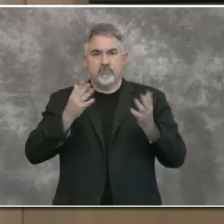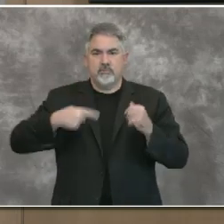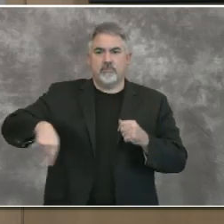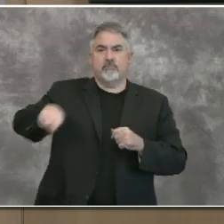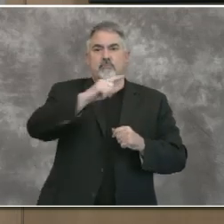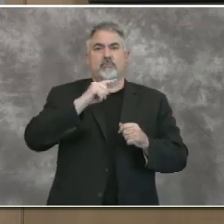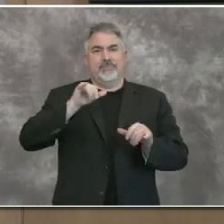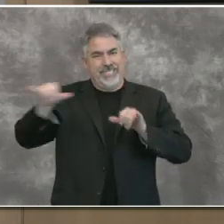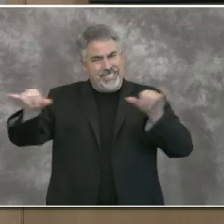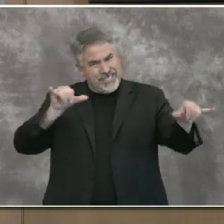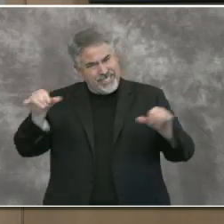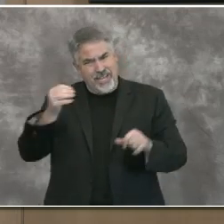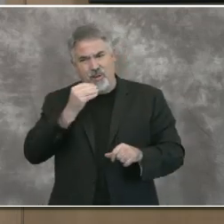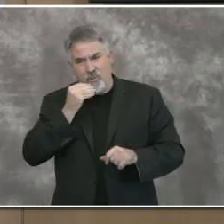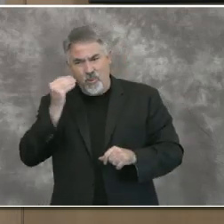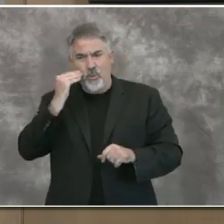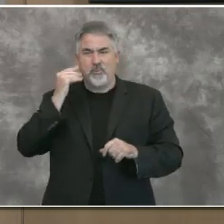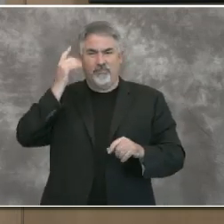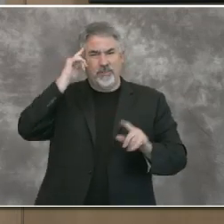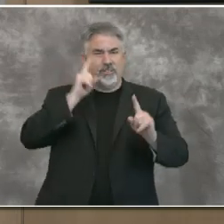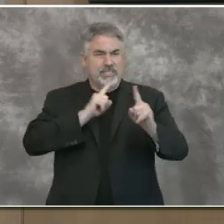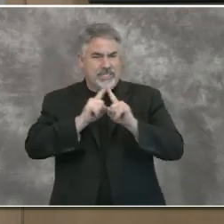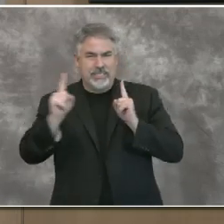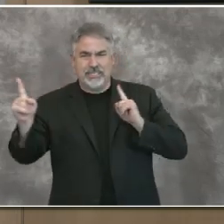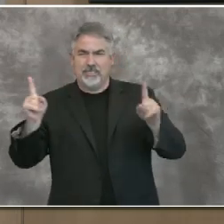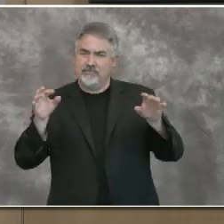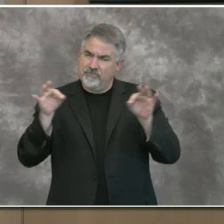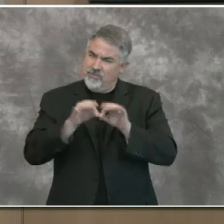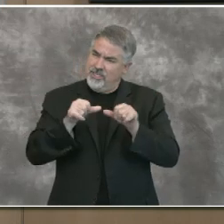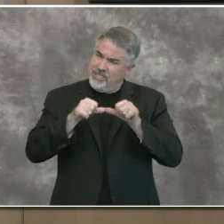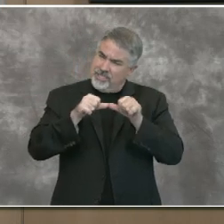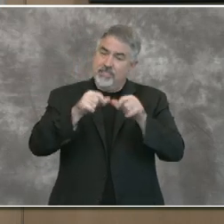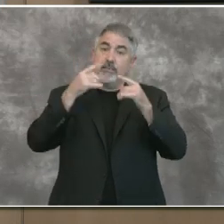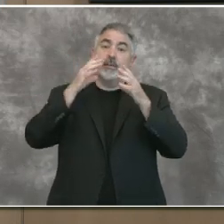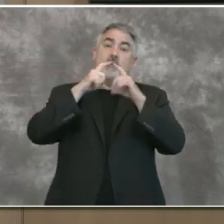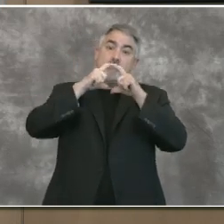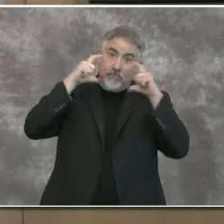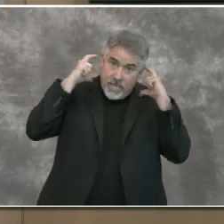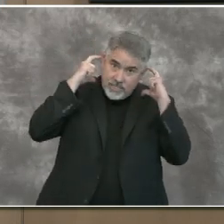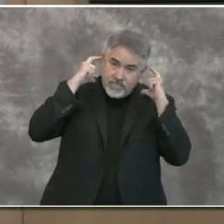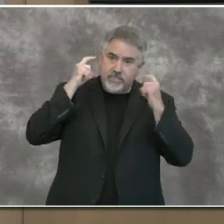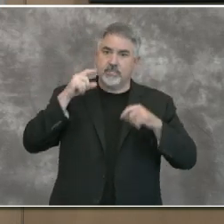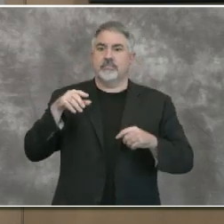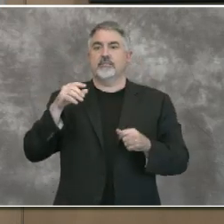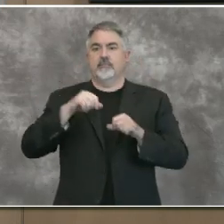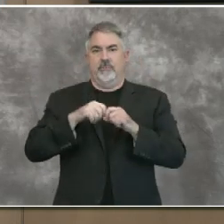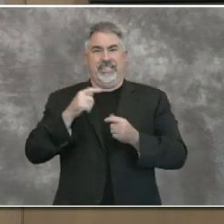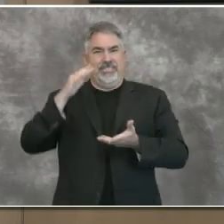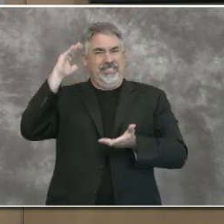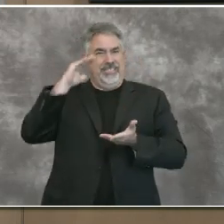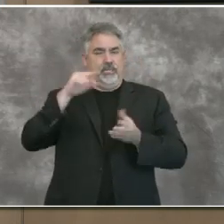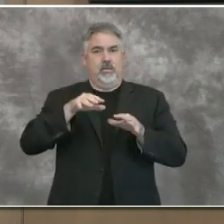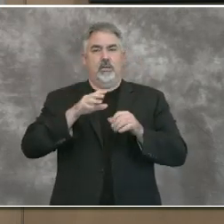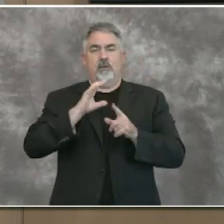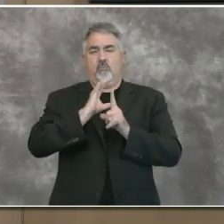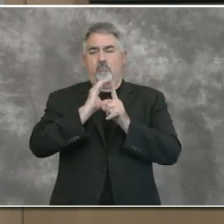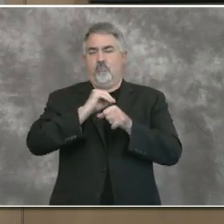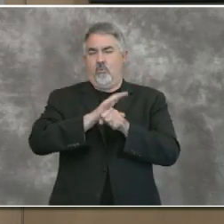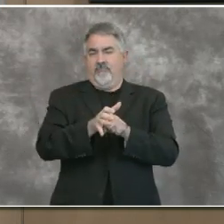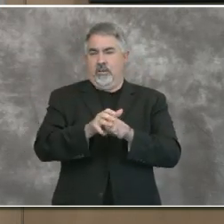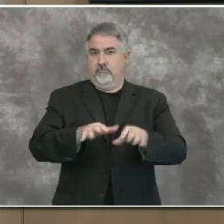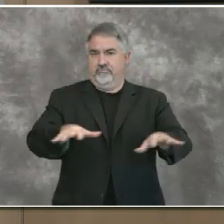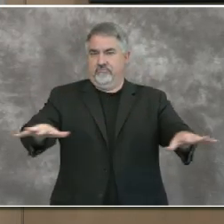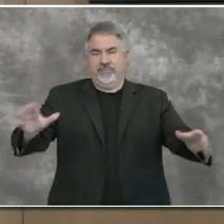to maintain social distancing, and wear facial coverings in an effort to flatten the curve. Our campaign message is